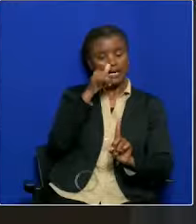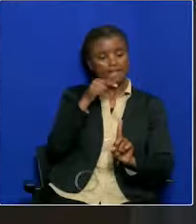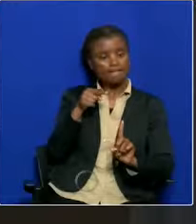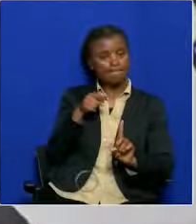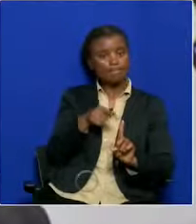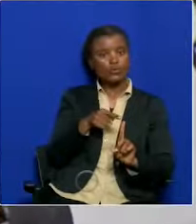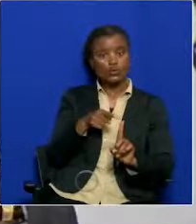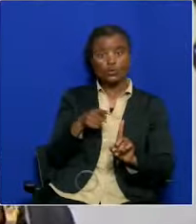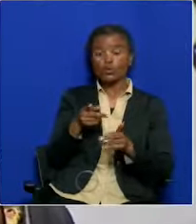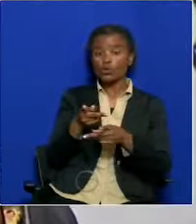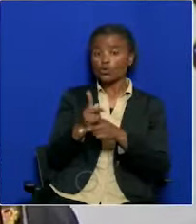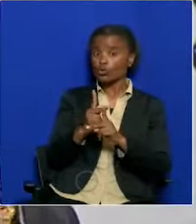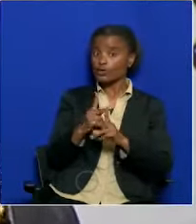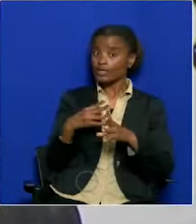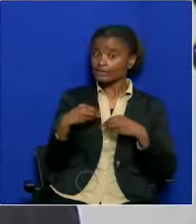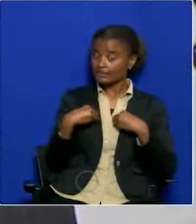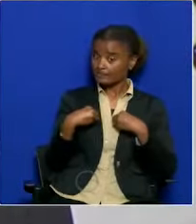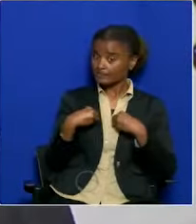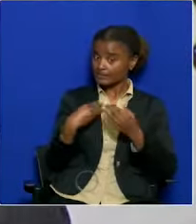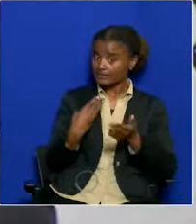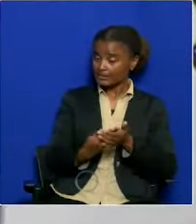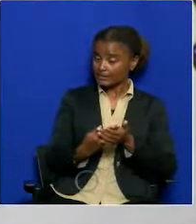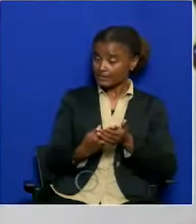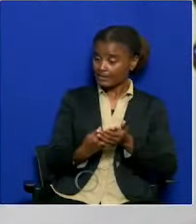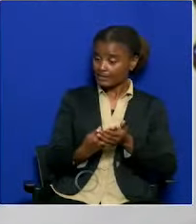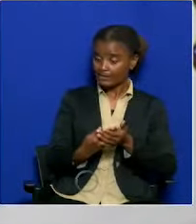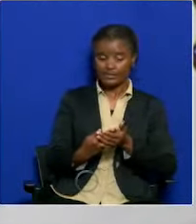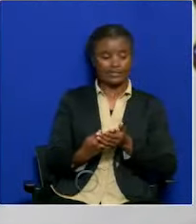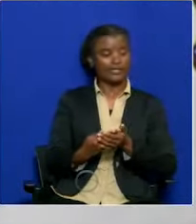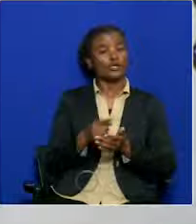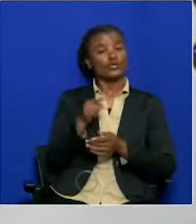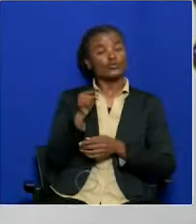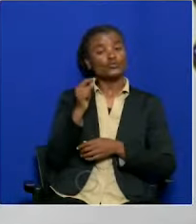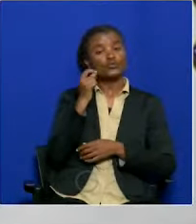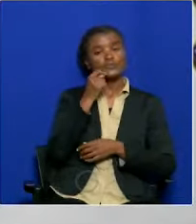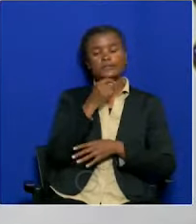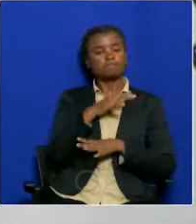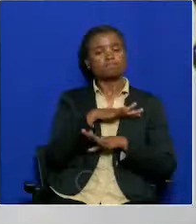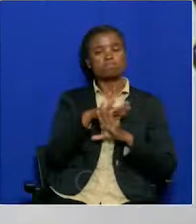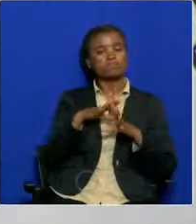Yes, yes. The And you point said stands. you wouldn't. Yes,